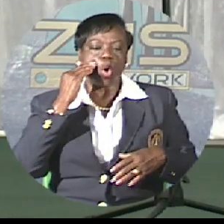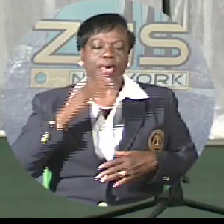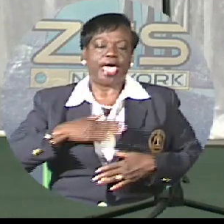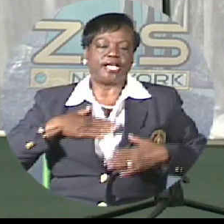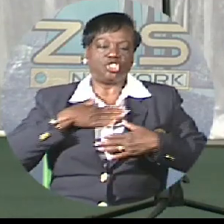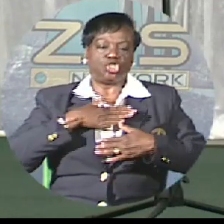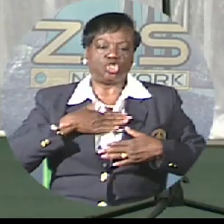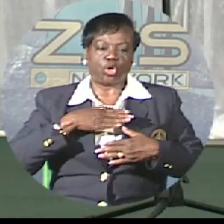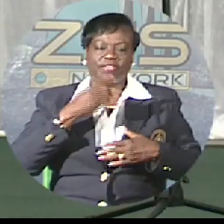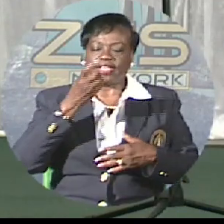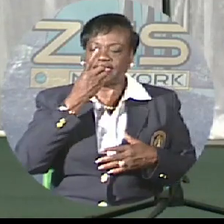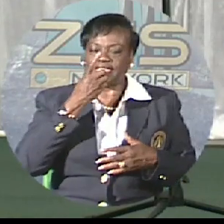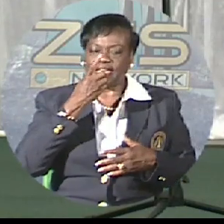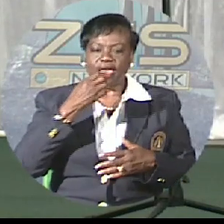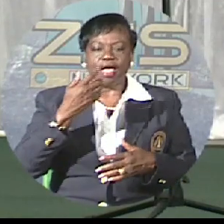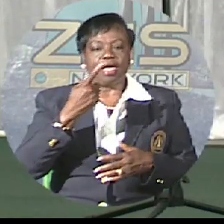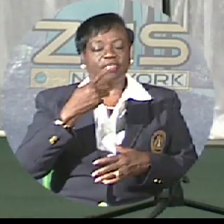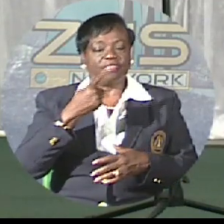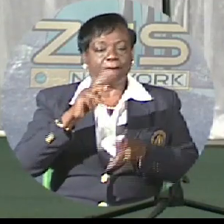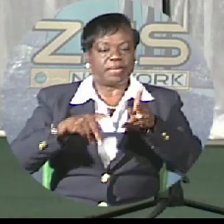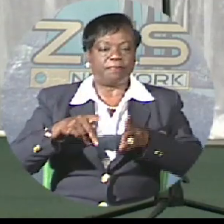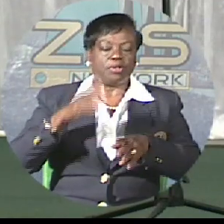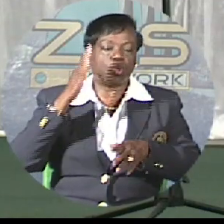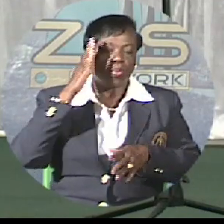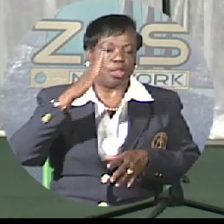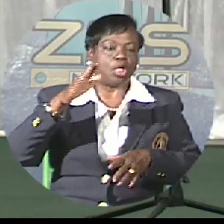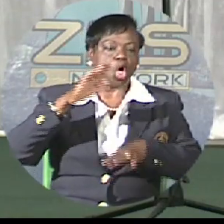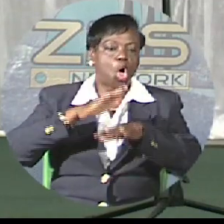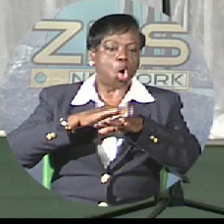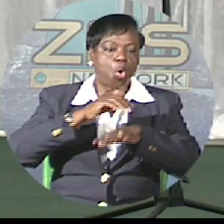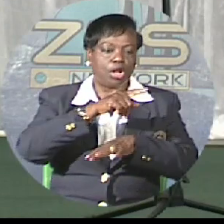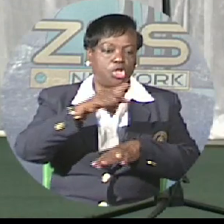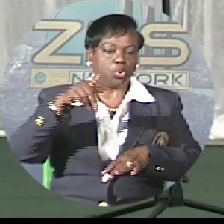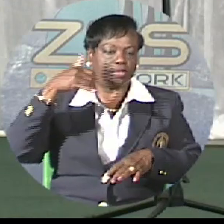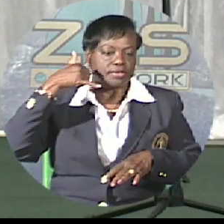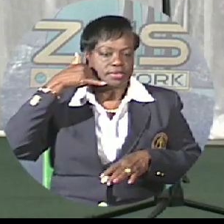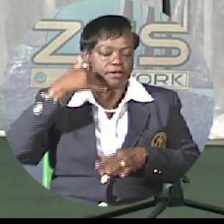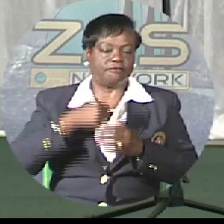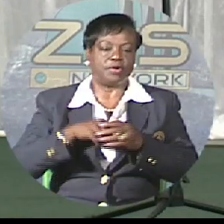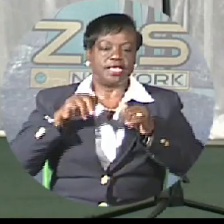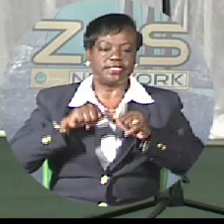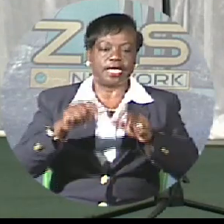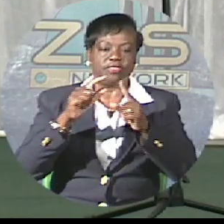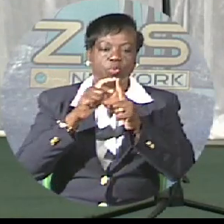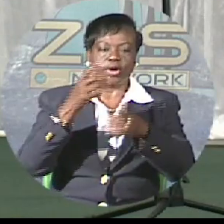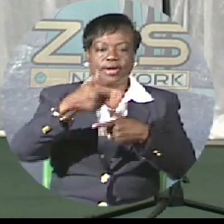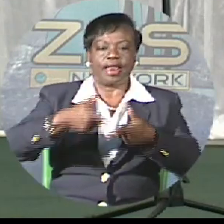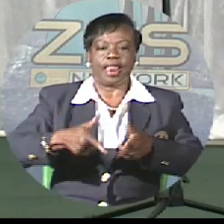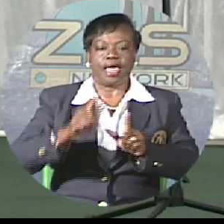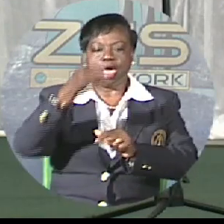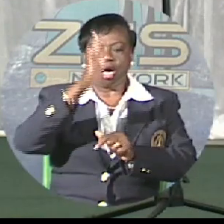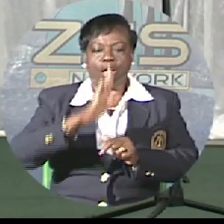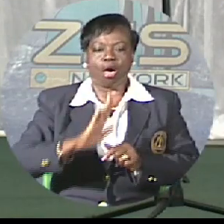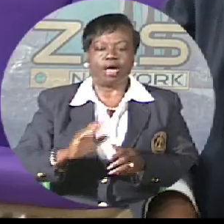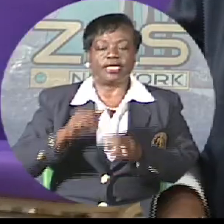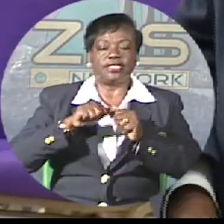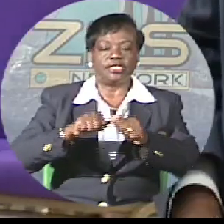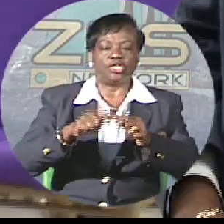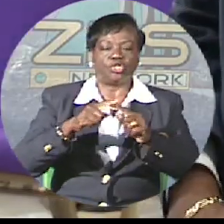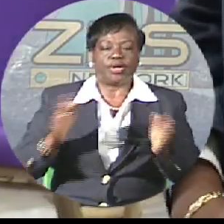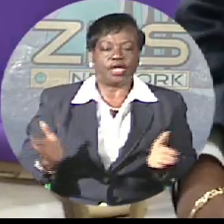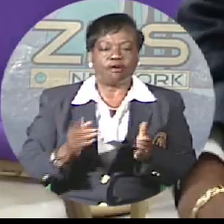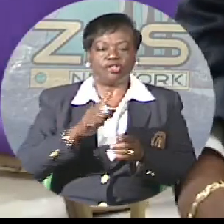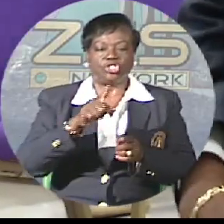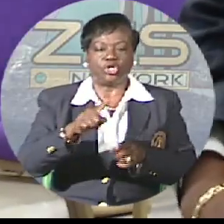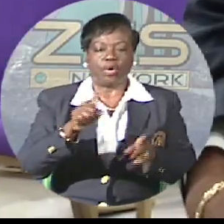call is going to come to you, sir. Stay in the Word and let God continue to encourage you as you go forward.